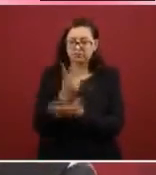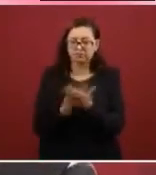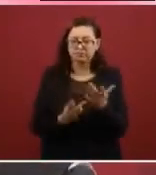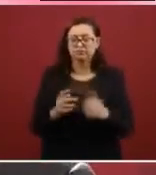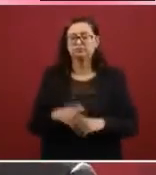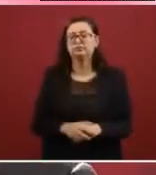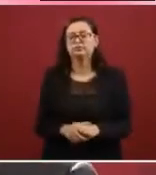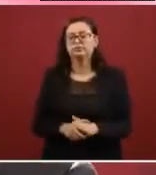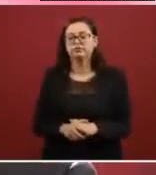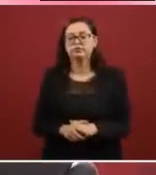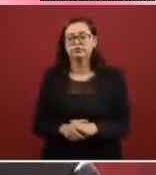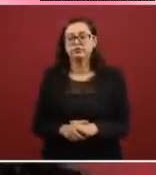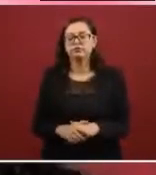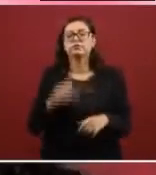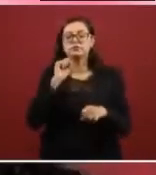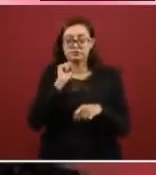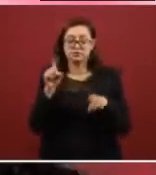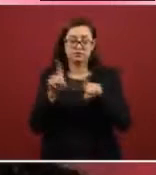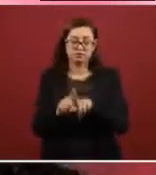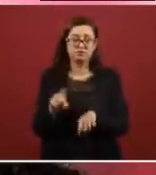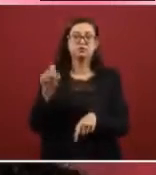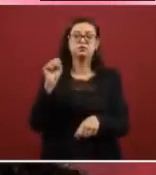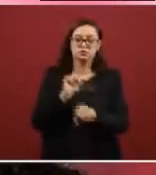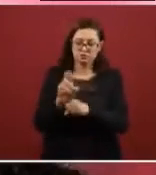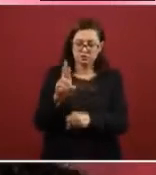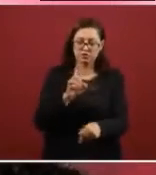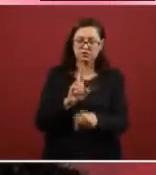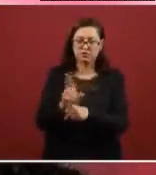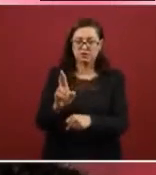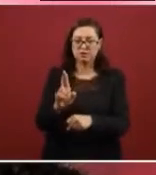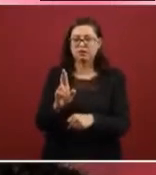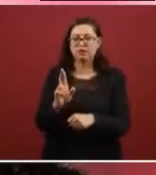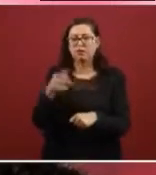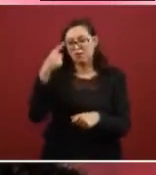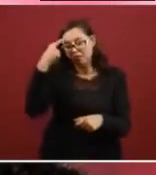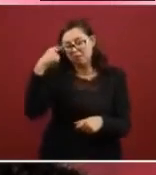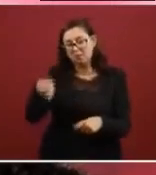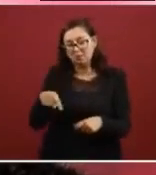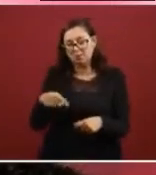in Honduras. And right now,